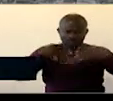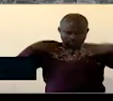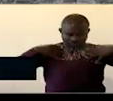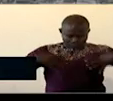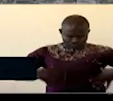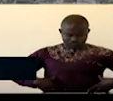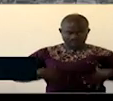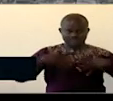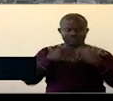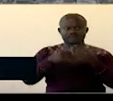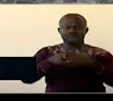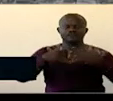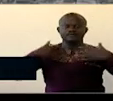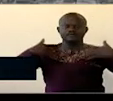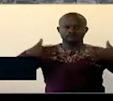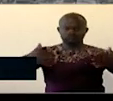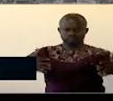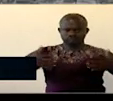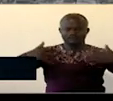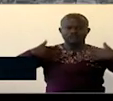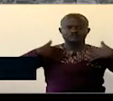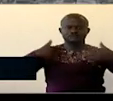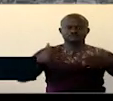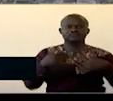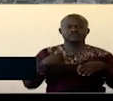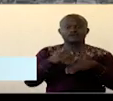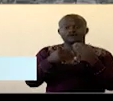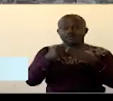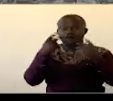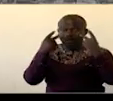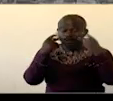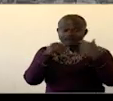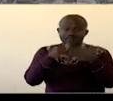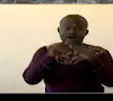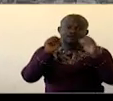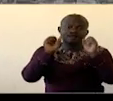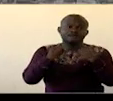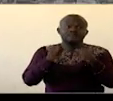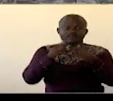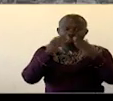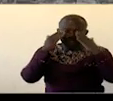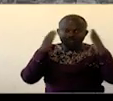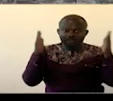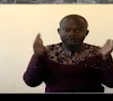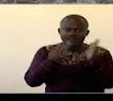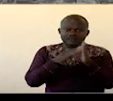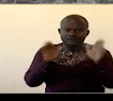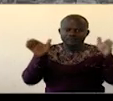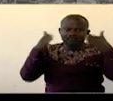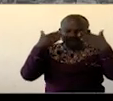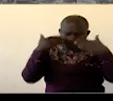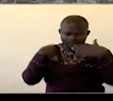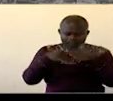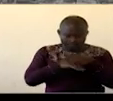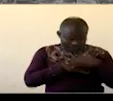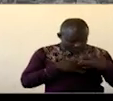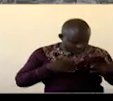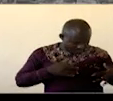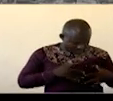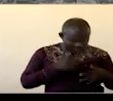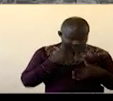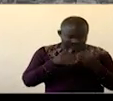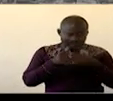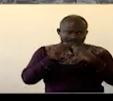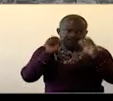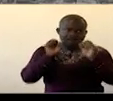and relax. Our eyes are able to open and close. Our heart is able